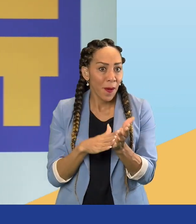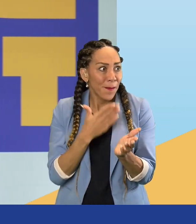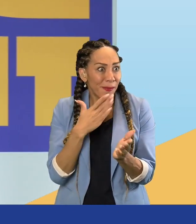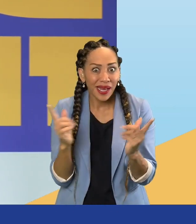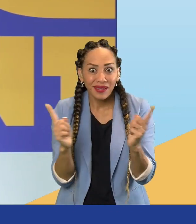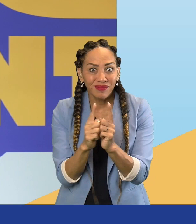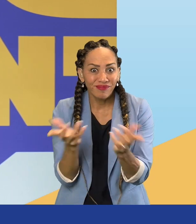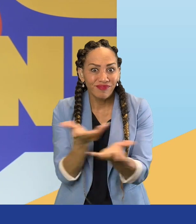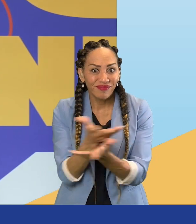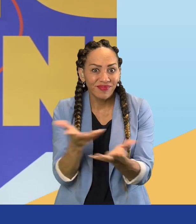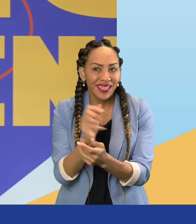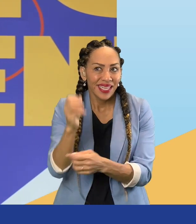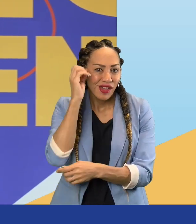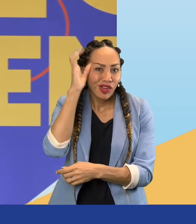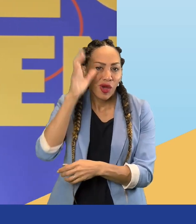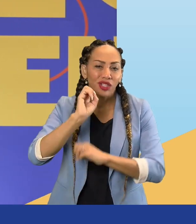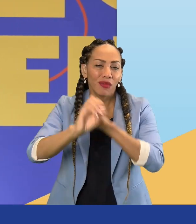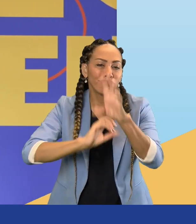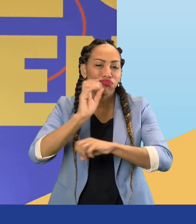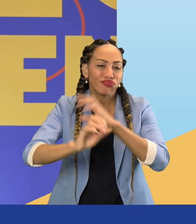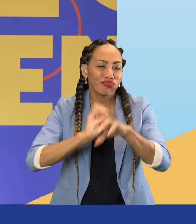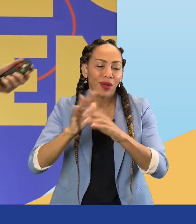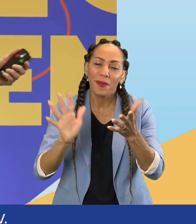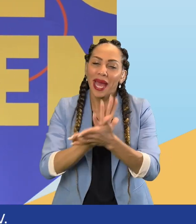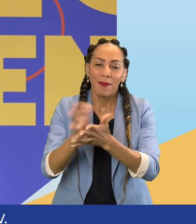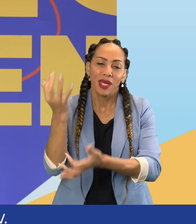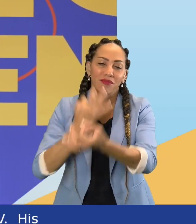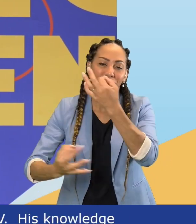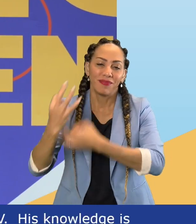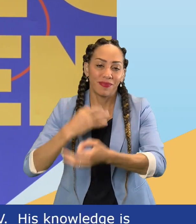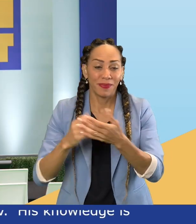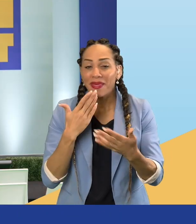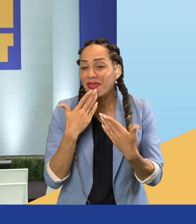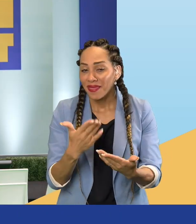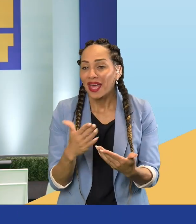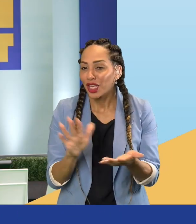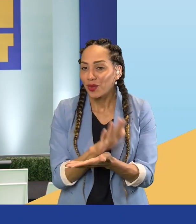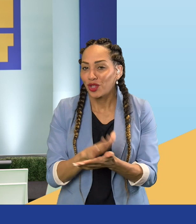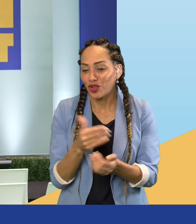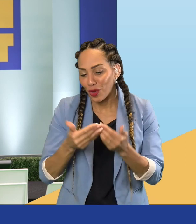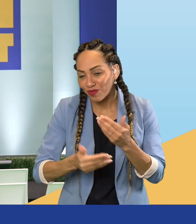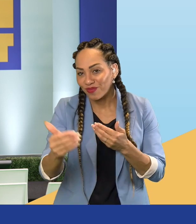His knowledge is wonderful, and he will be happy to take any questions. Thank you, and enjoy the rest of your morning. Cheers.